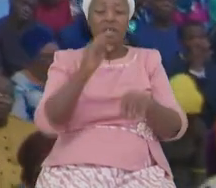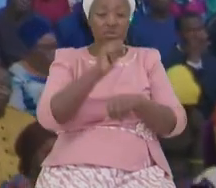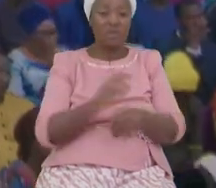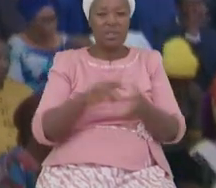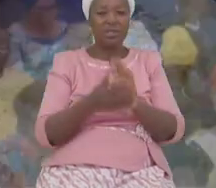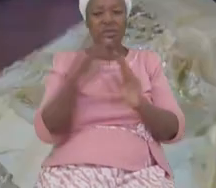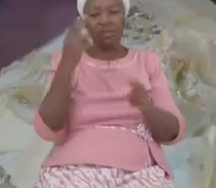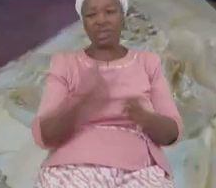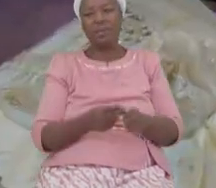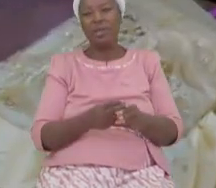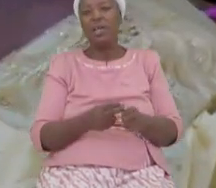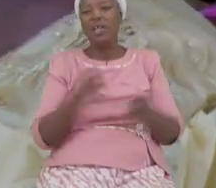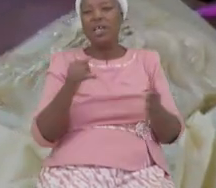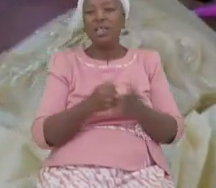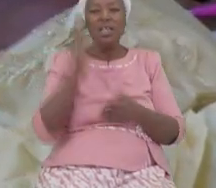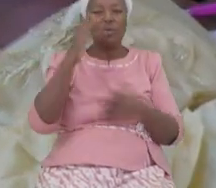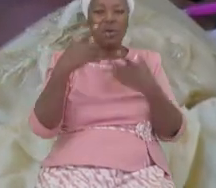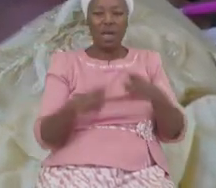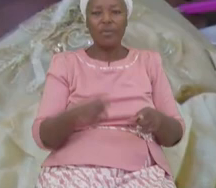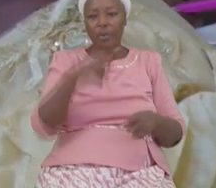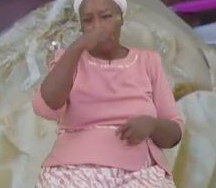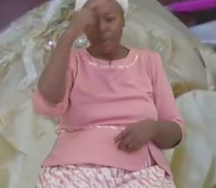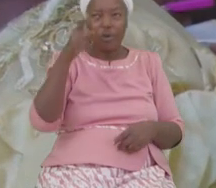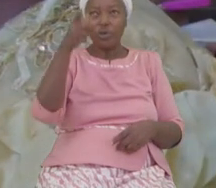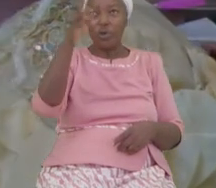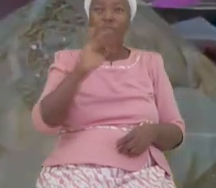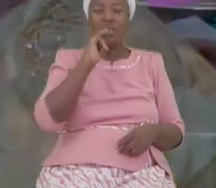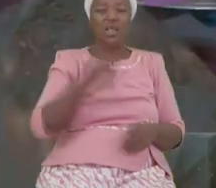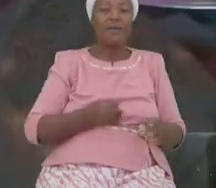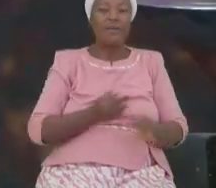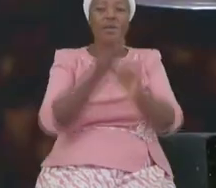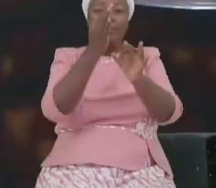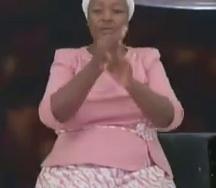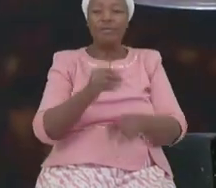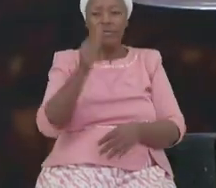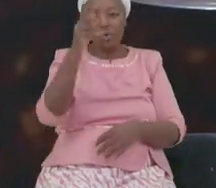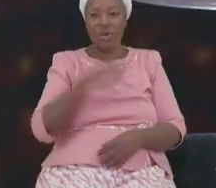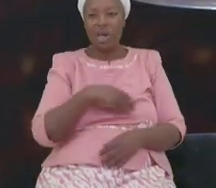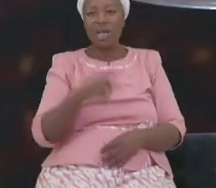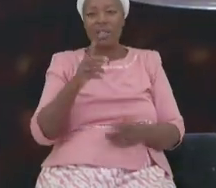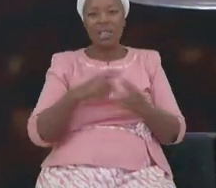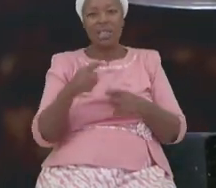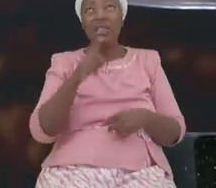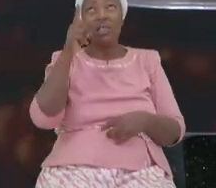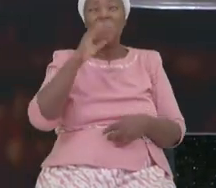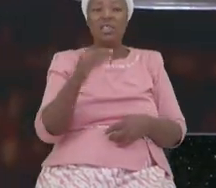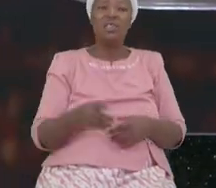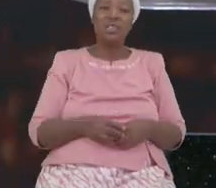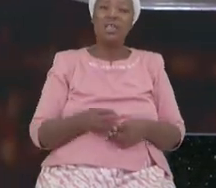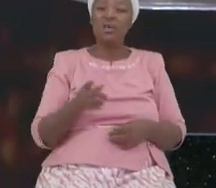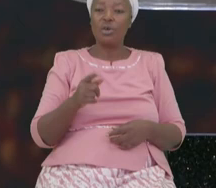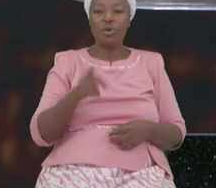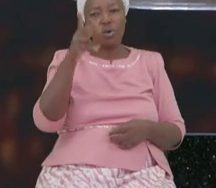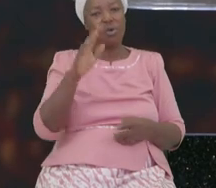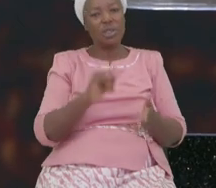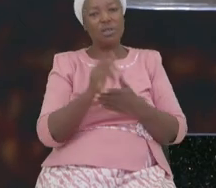happen. God is a faithful God, and God is a God who fulfills promises when we